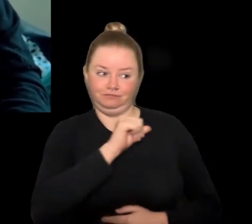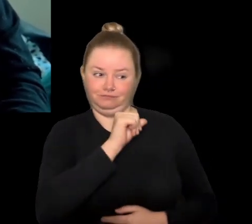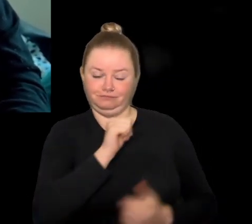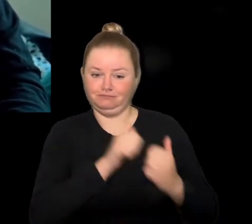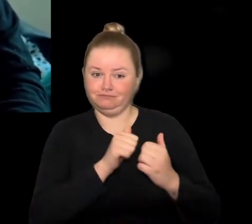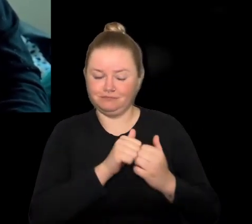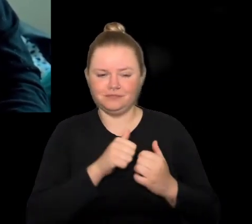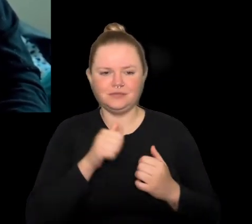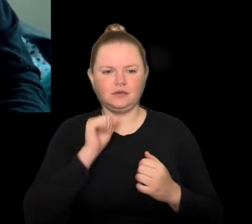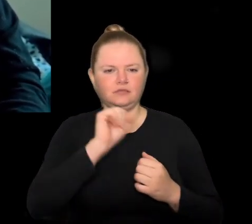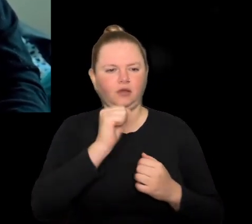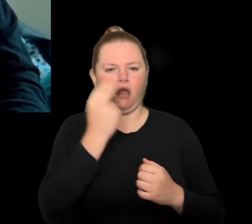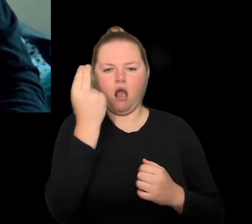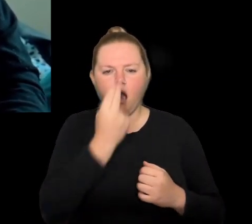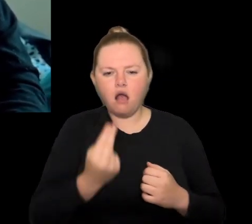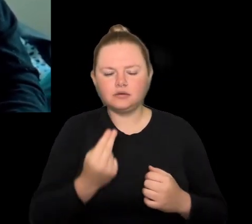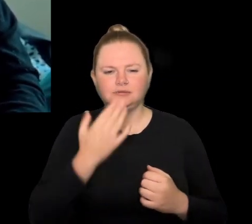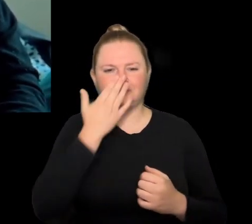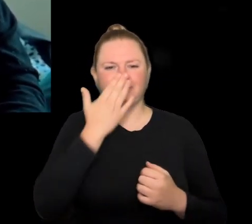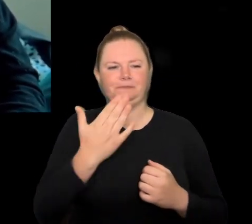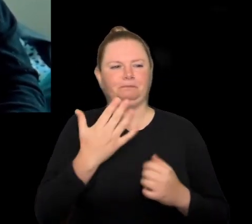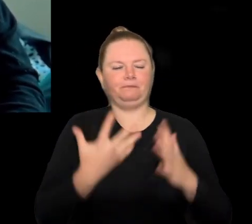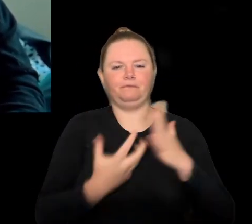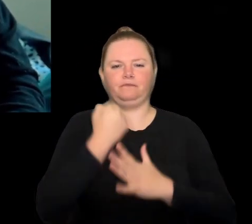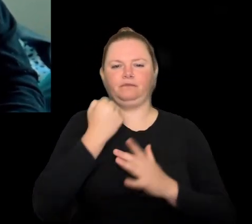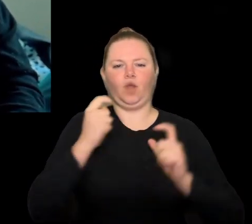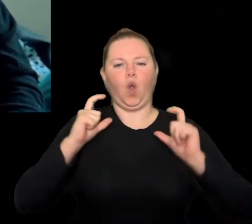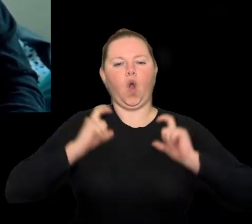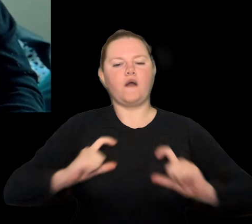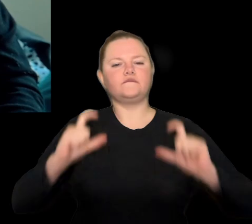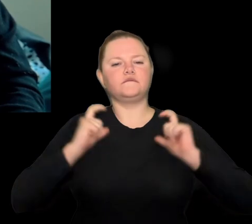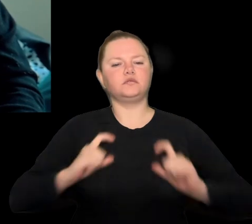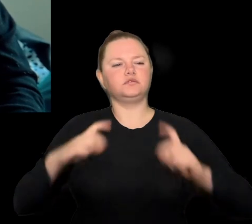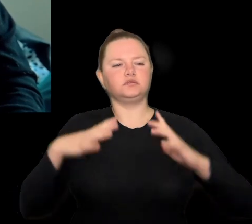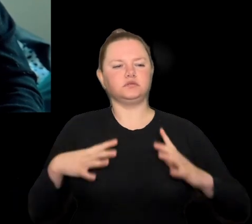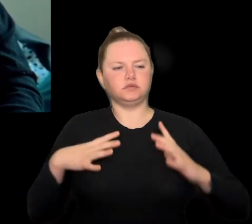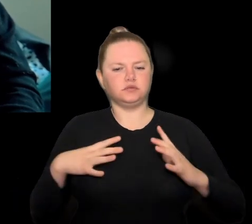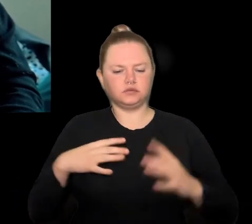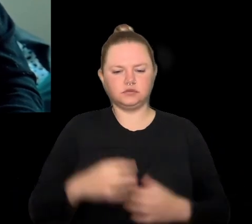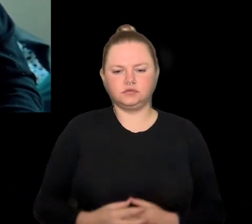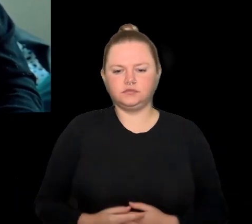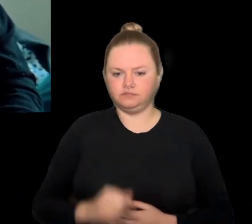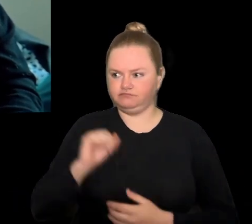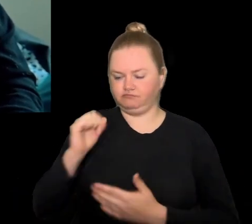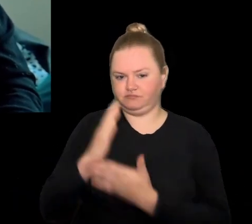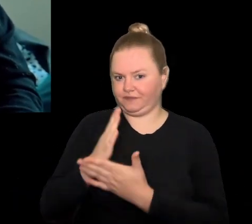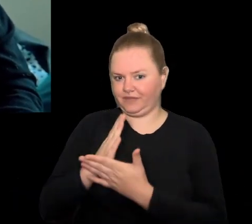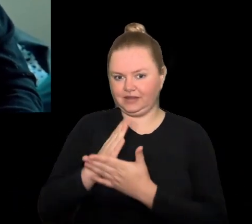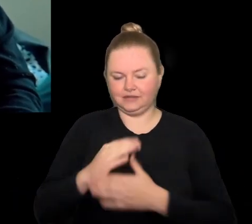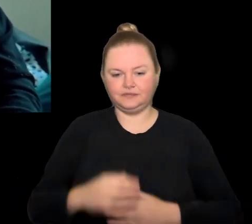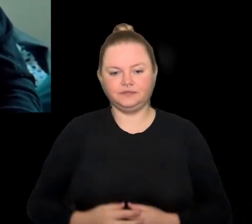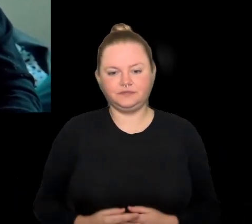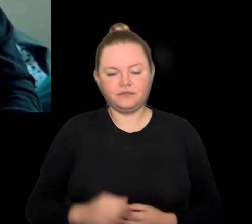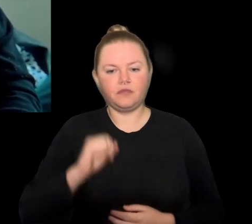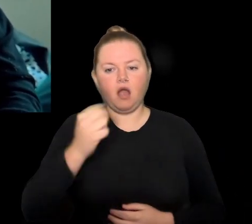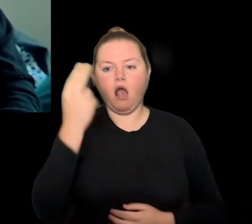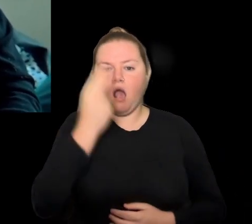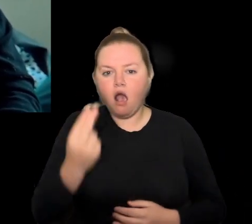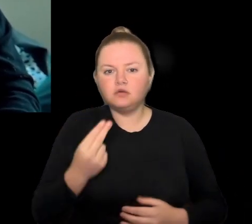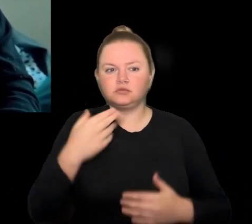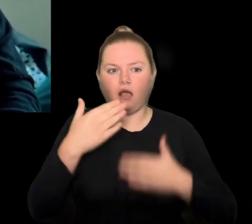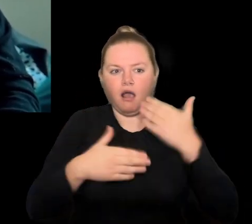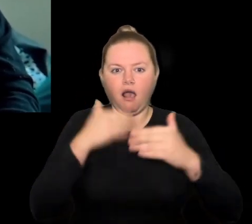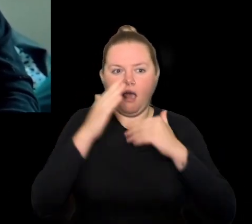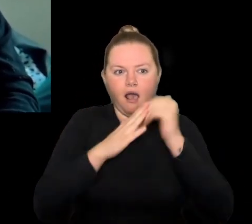She seemed to find, what's the word I'm looking for, comfort in her art, and her art definitely